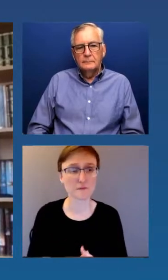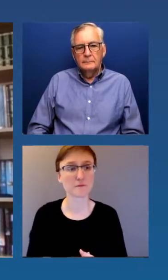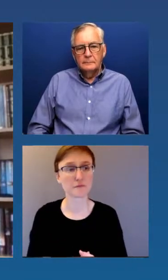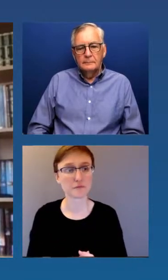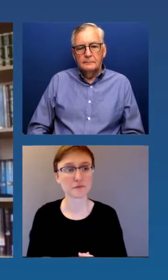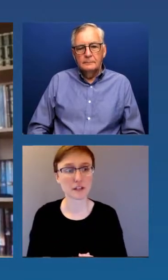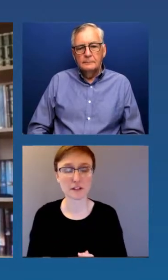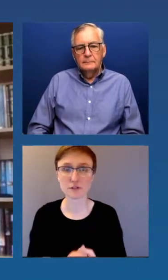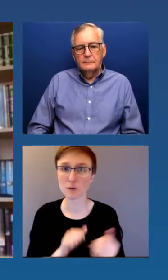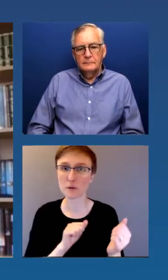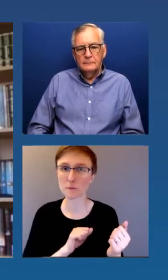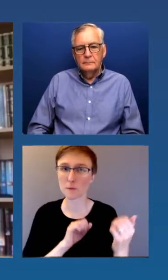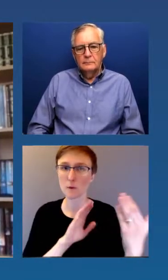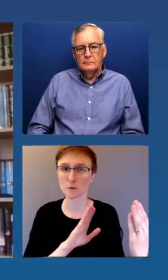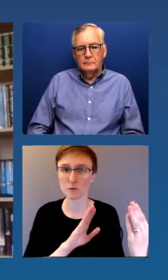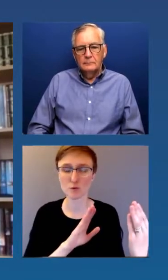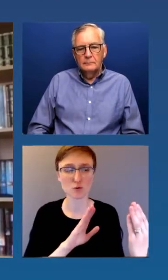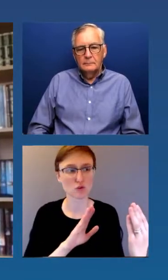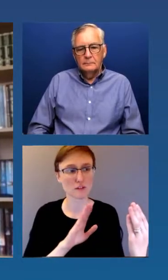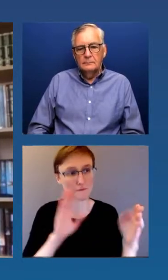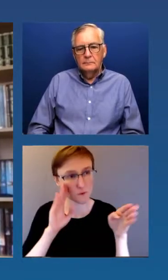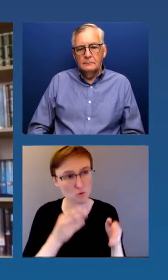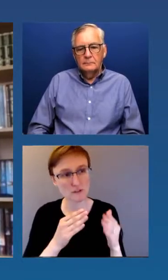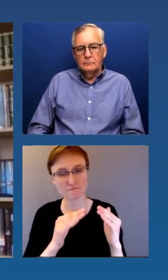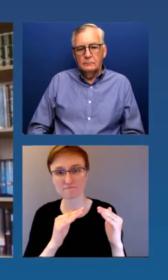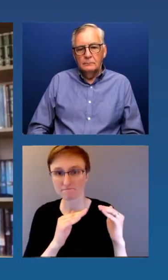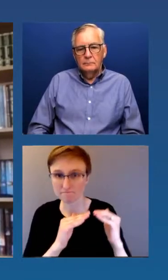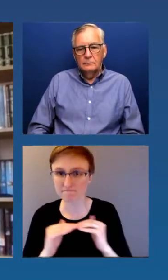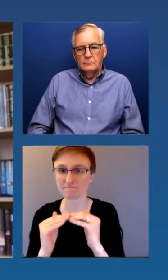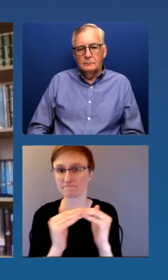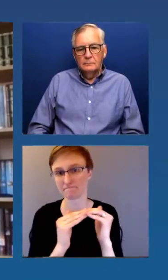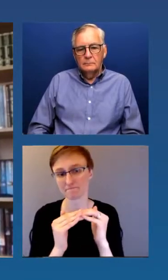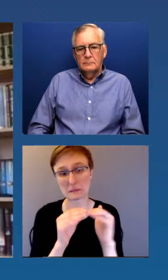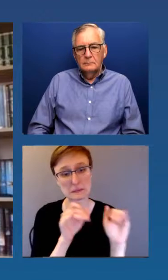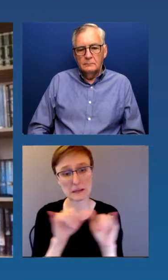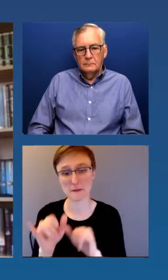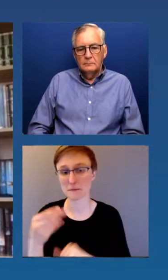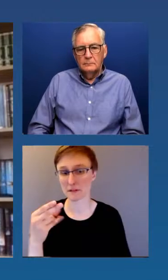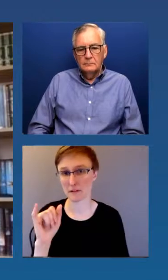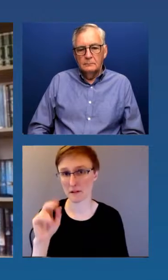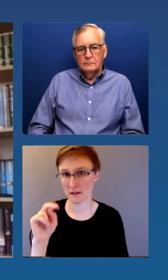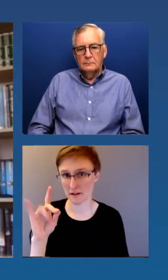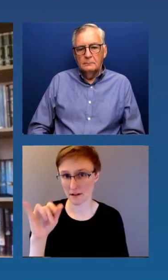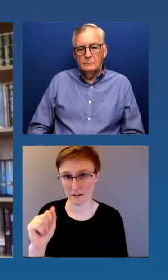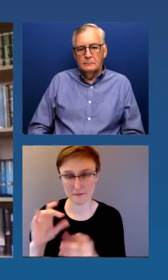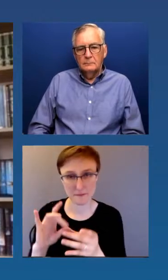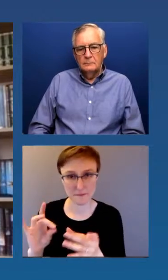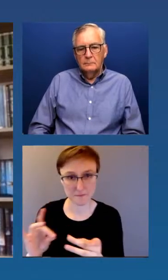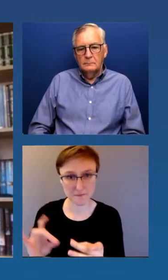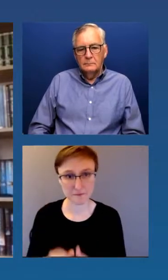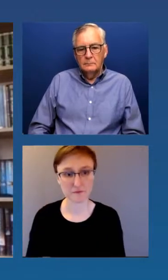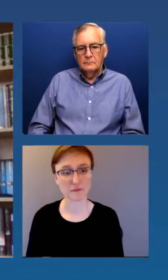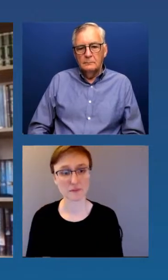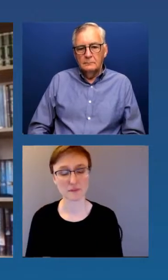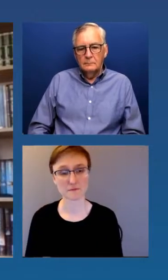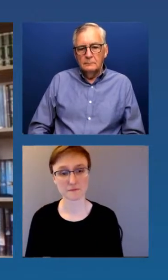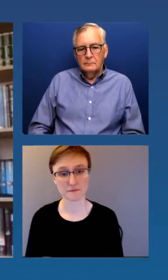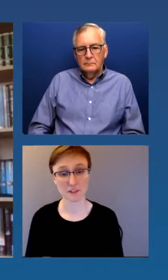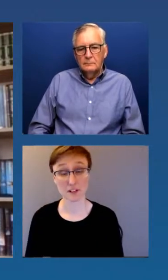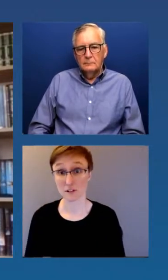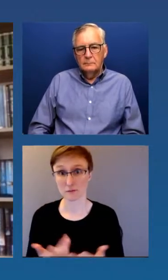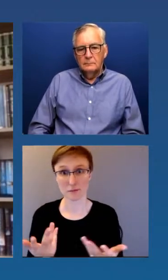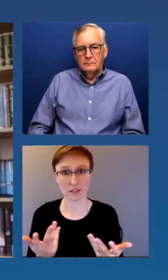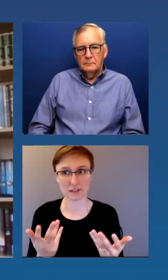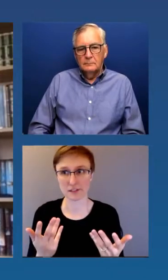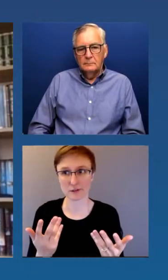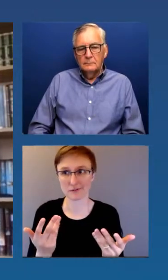is centered in equity, as Hindia mentioned. What was important is, given it's an emergency, it's and the race